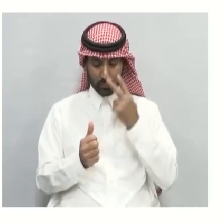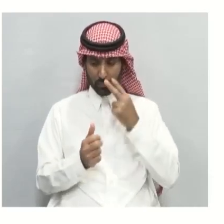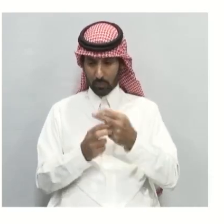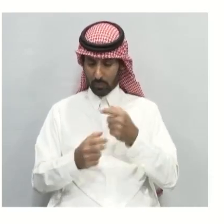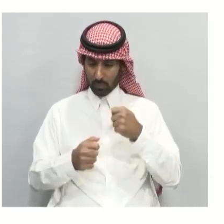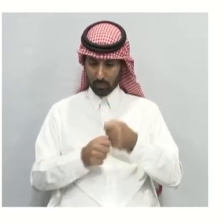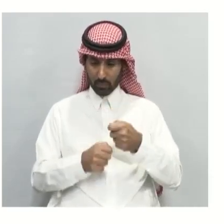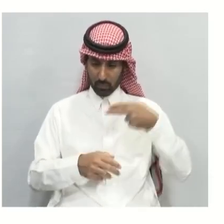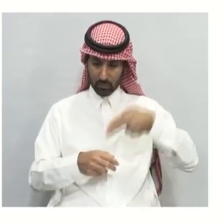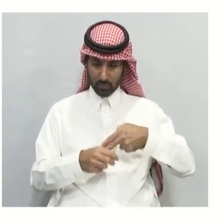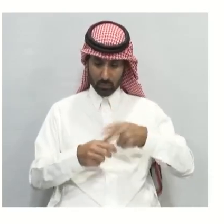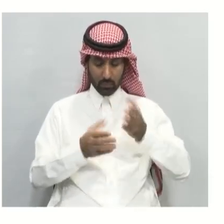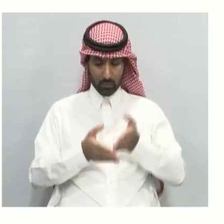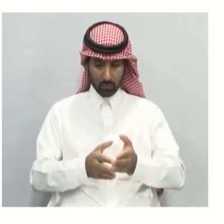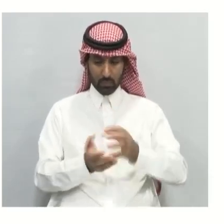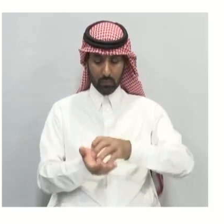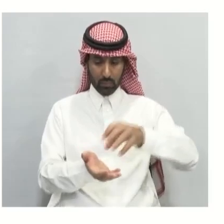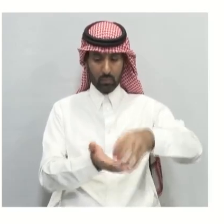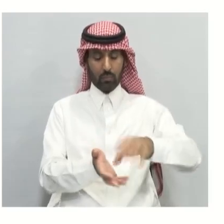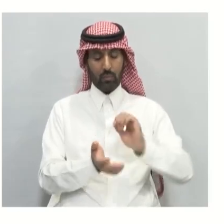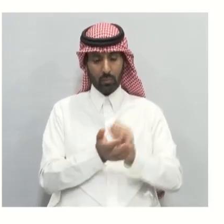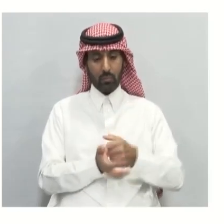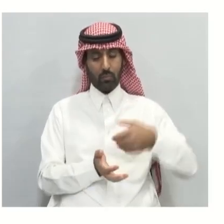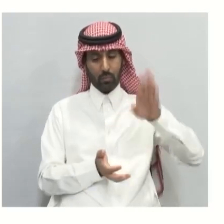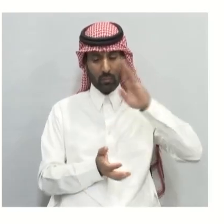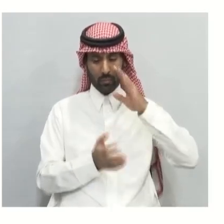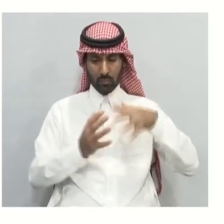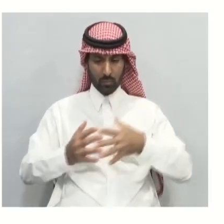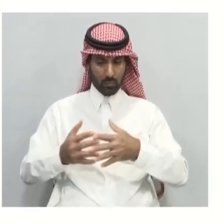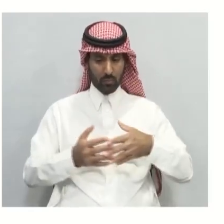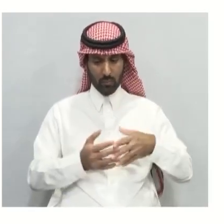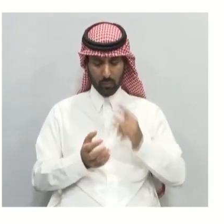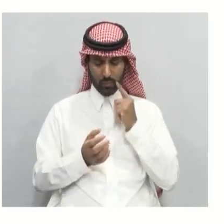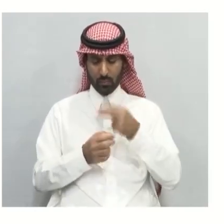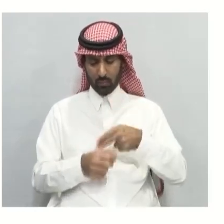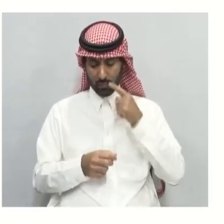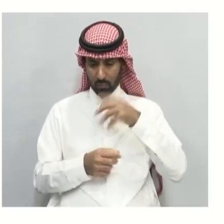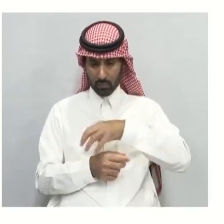commercial oil well drilled in North America was in Oil Springs, Ontario, Canada